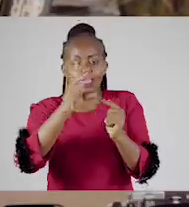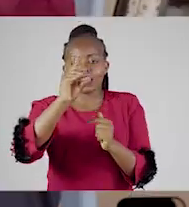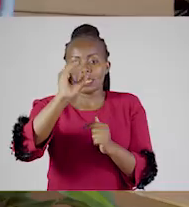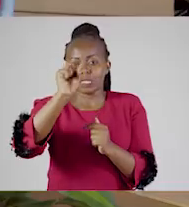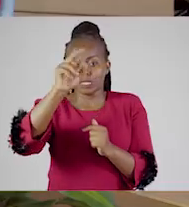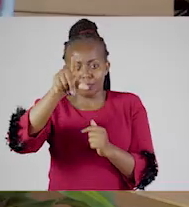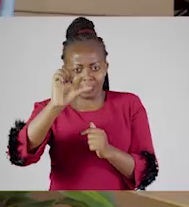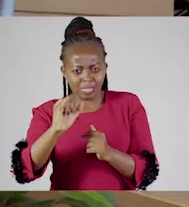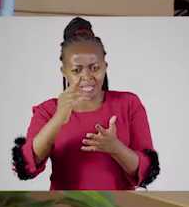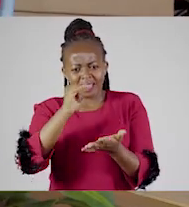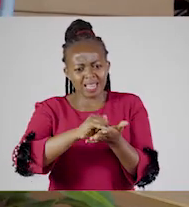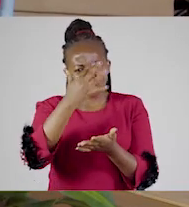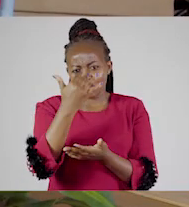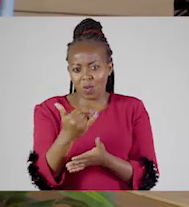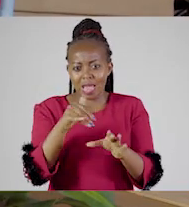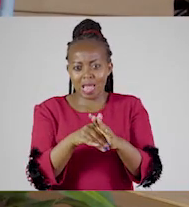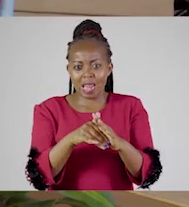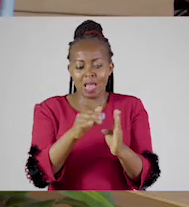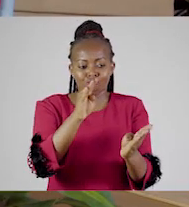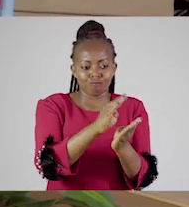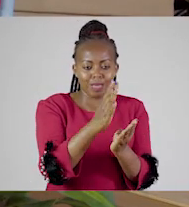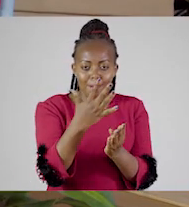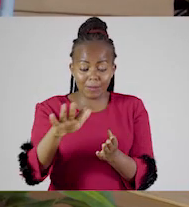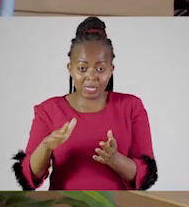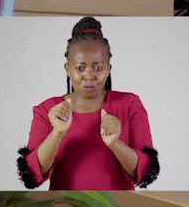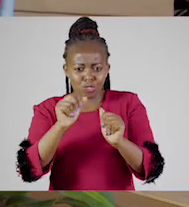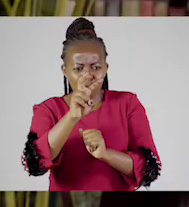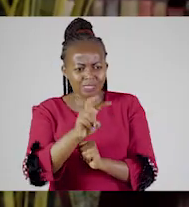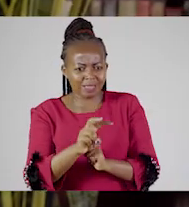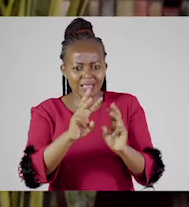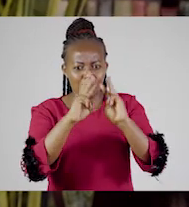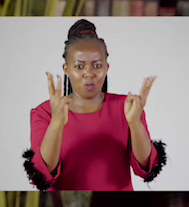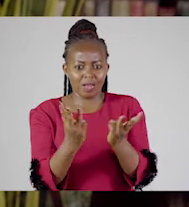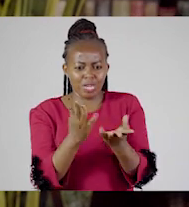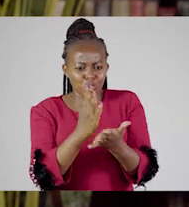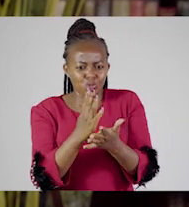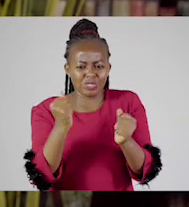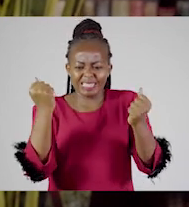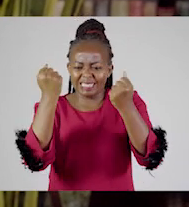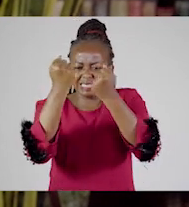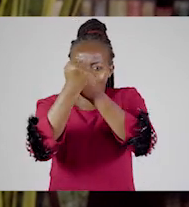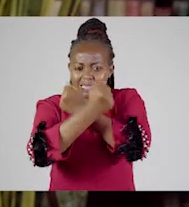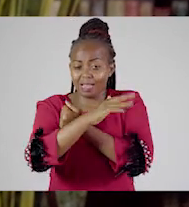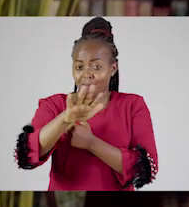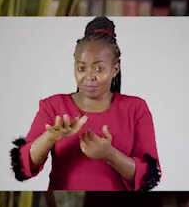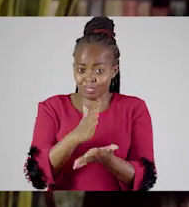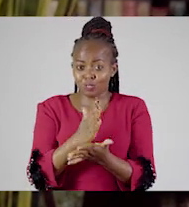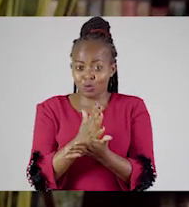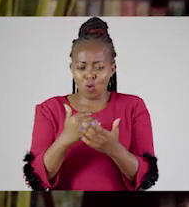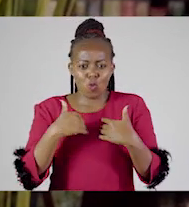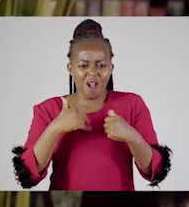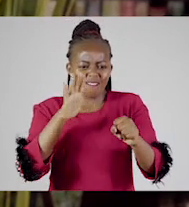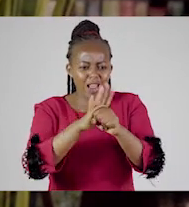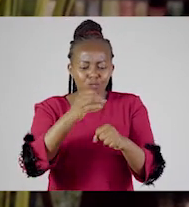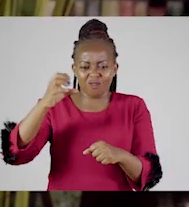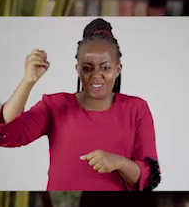areas. Is this why in archives across the world you tend to find that archives are very dark places? It's like it's not, you don't have it